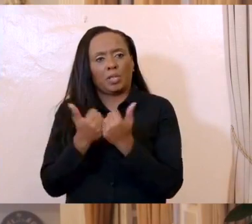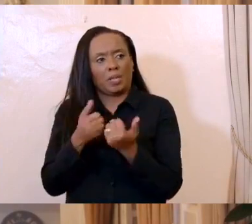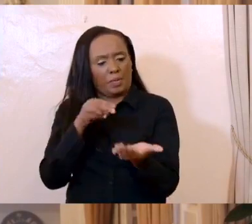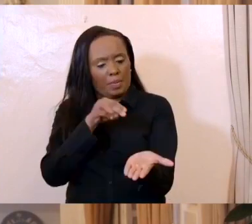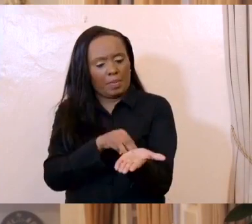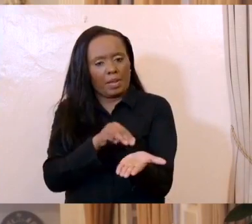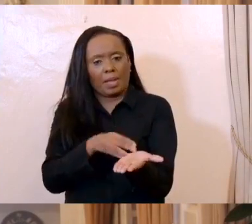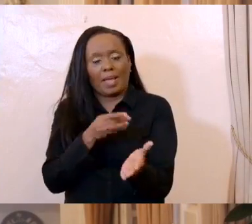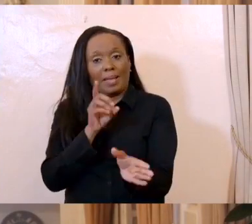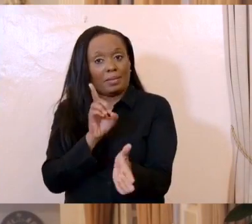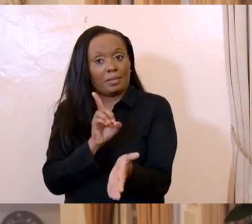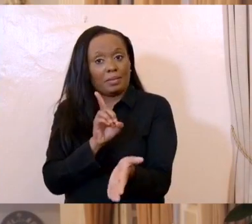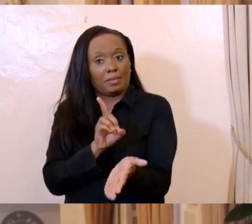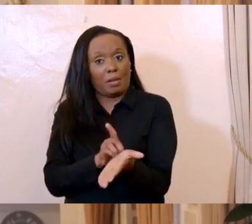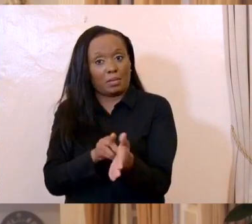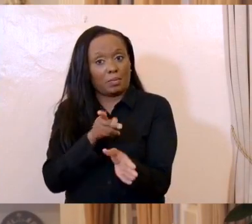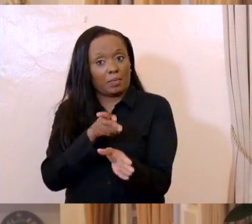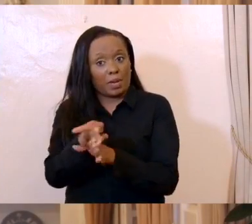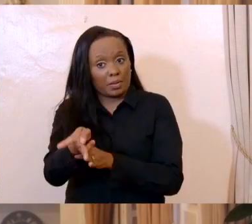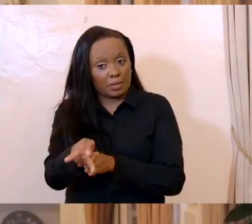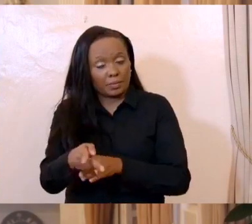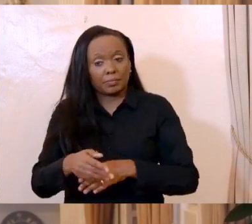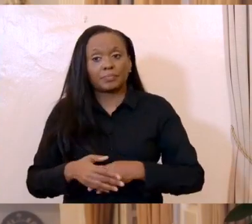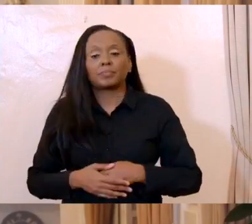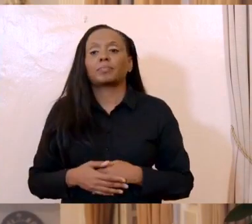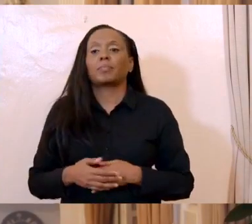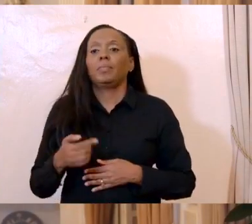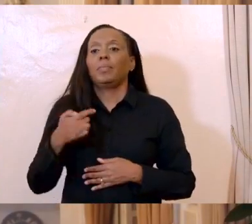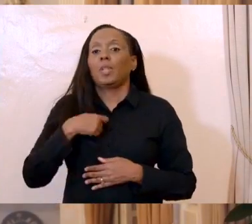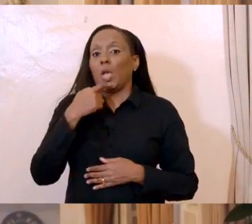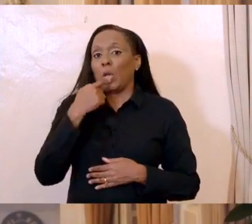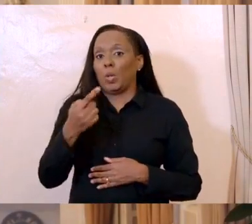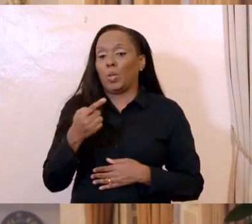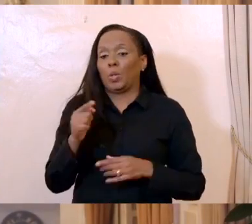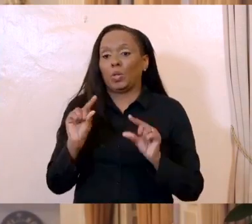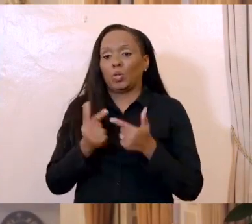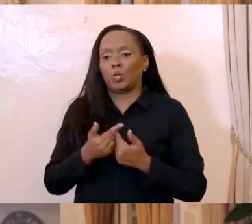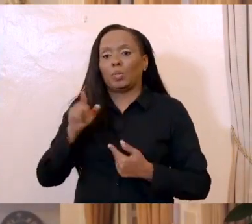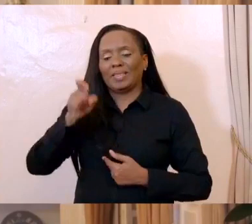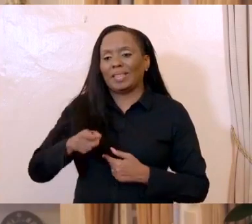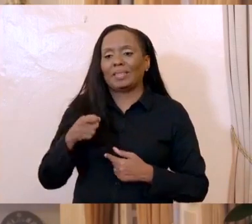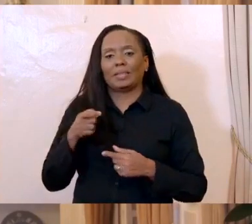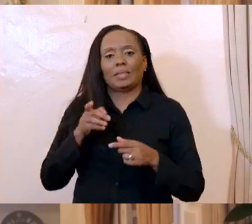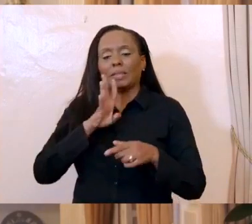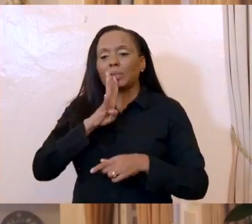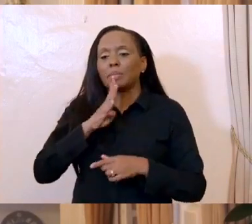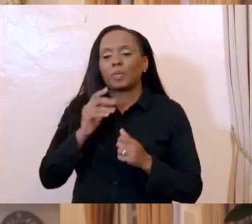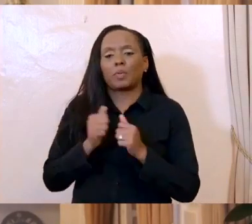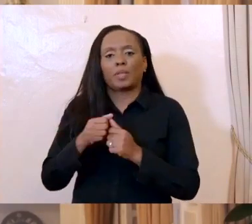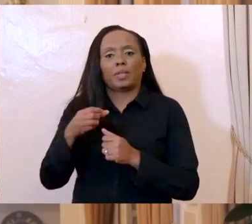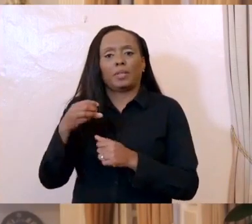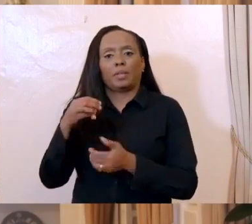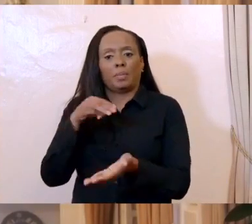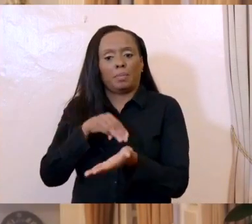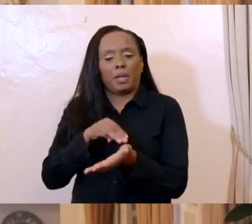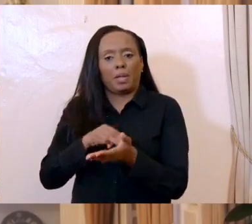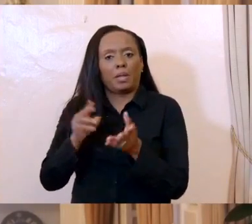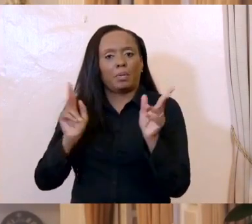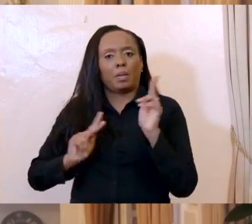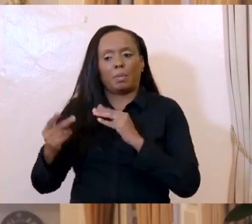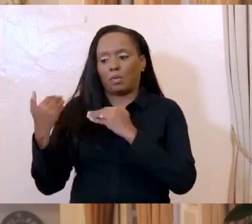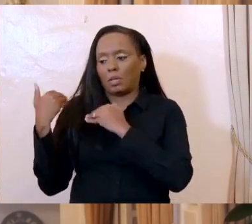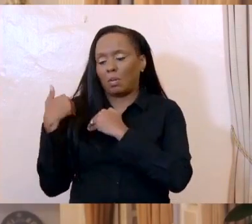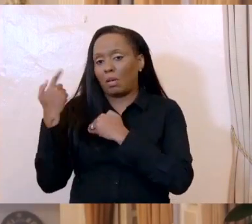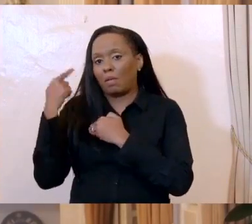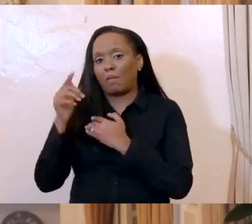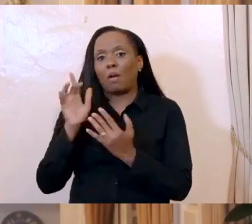I indicated to them that they should deal directly with the medical personnel responsible for contact tracing, and if as